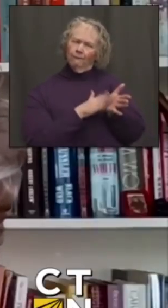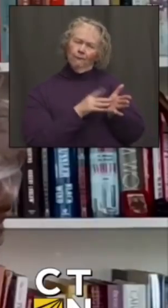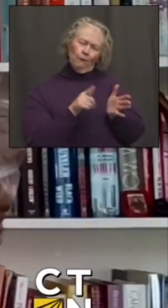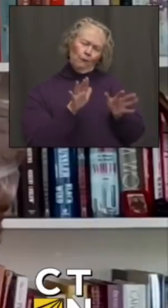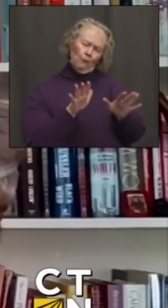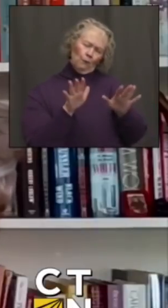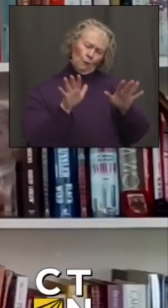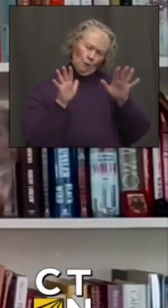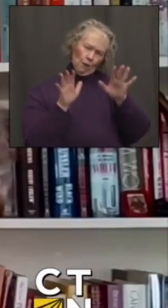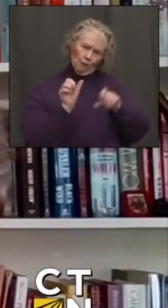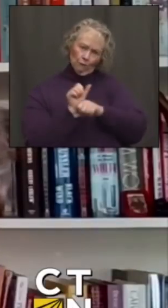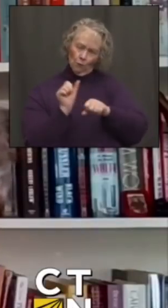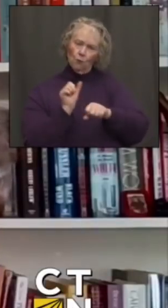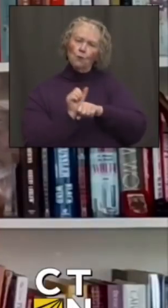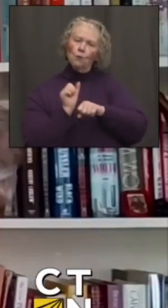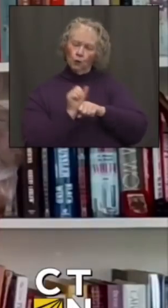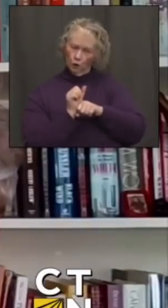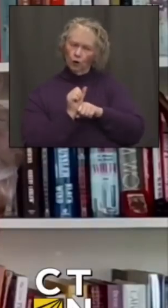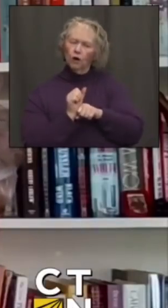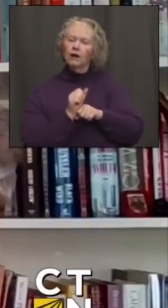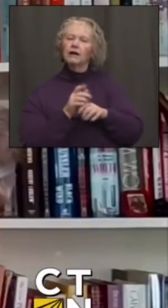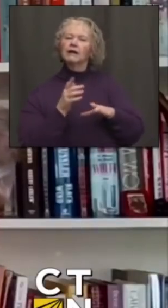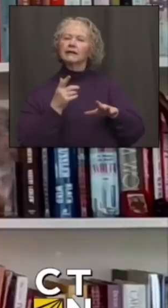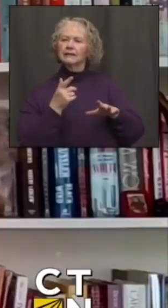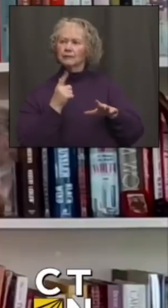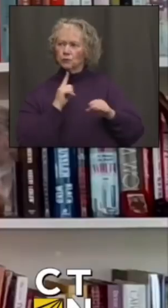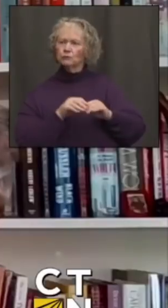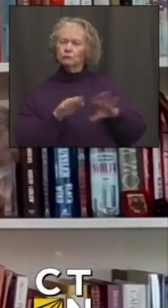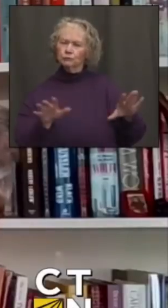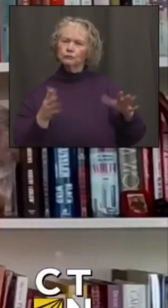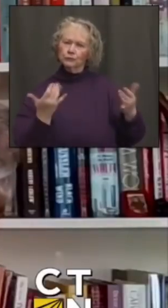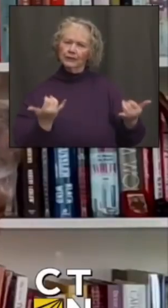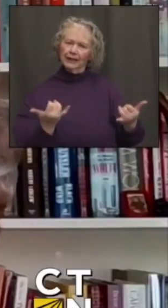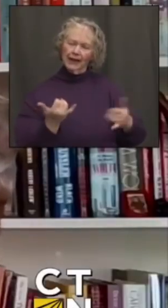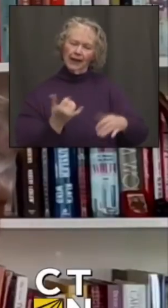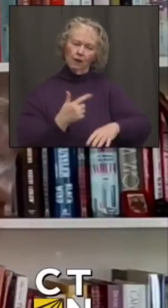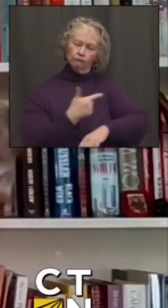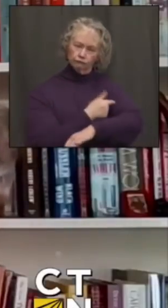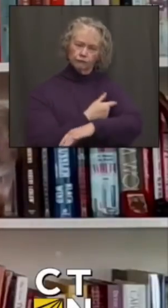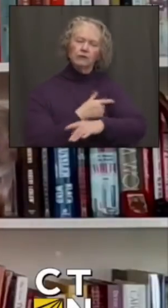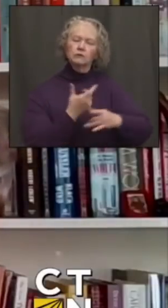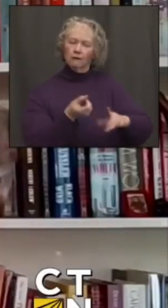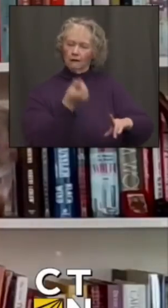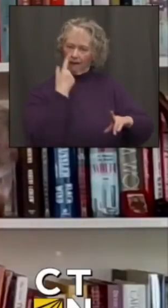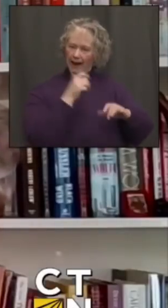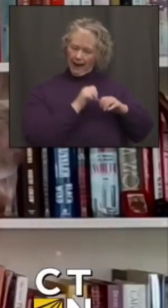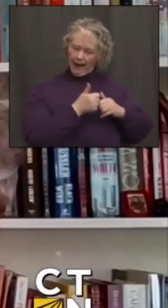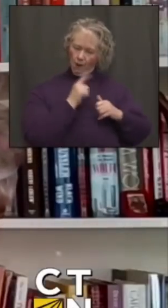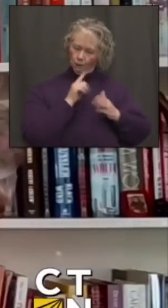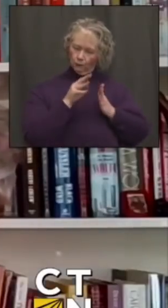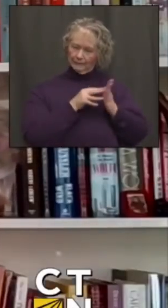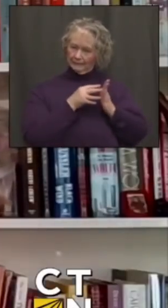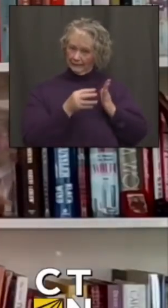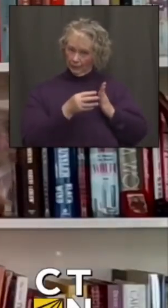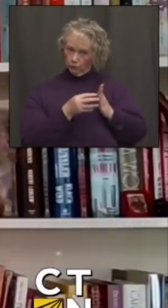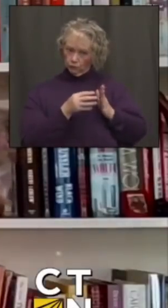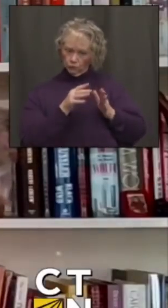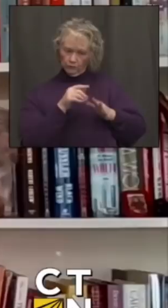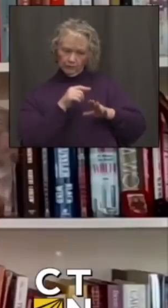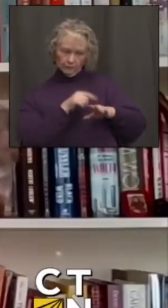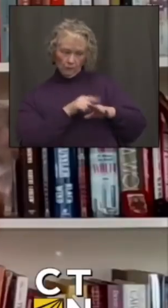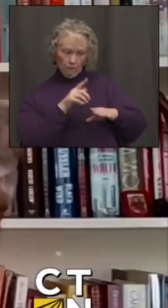delayed. We've been working closely with our providers, and I want to give them a lot of credit, not only for working on this issue of second doses,